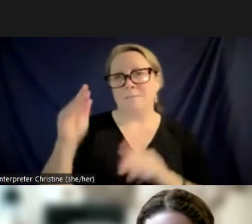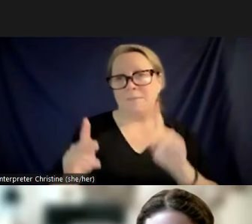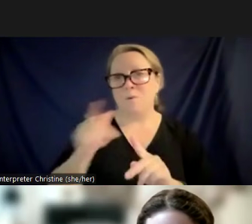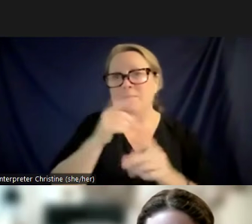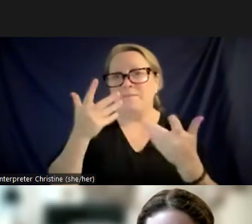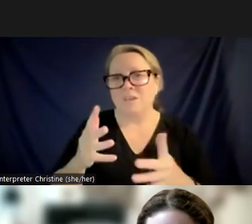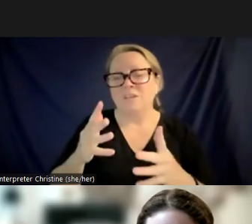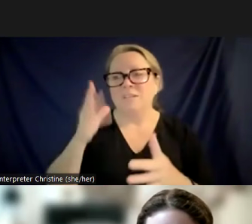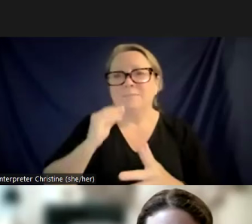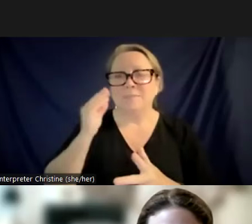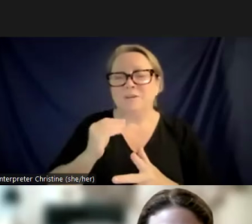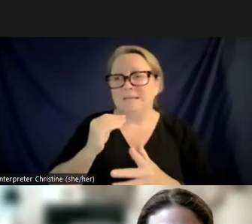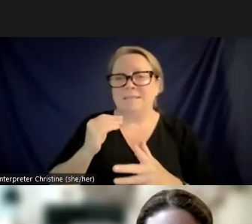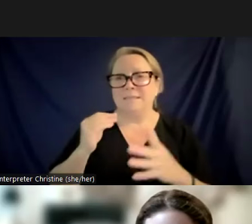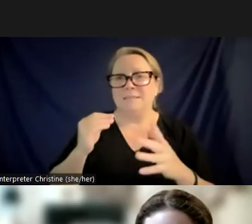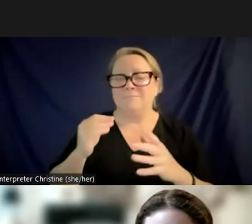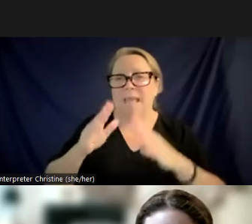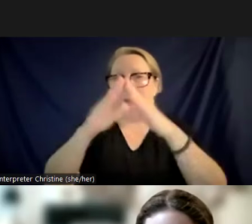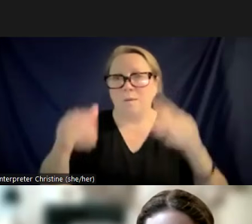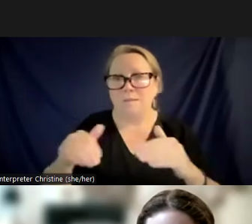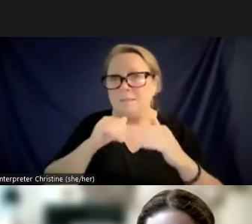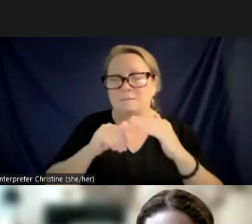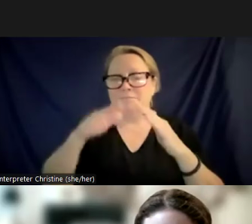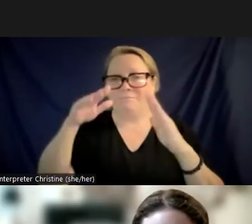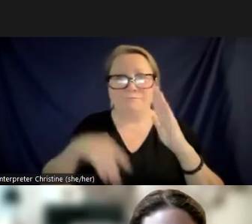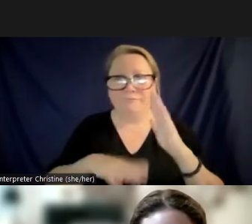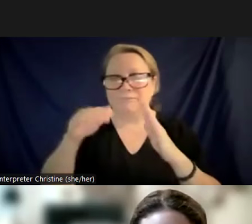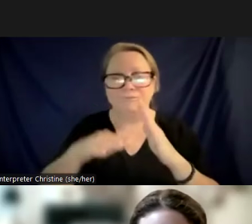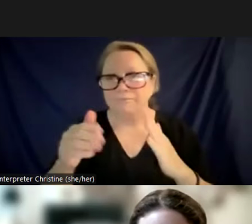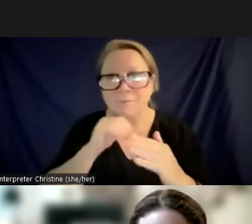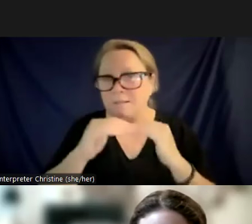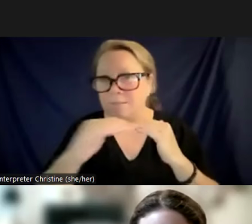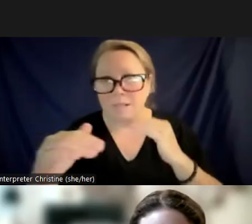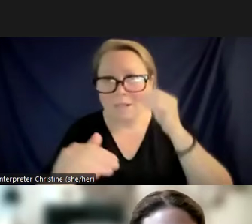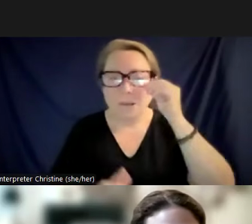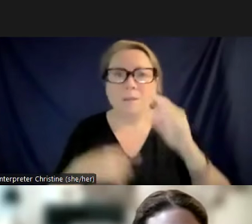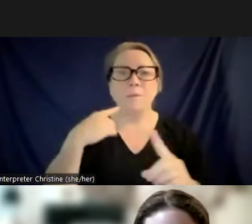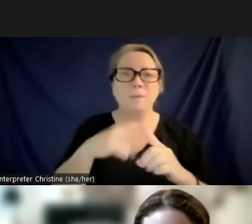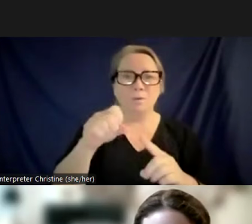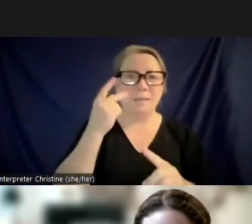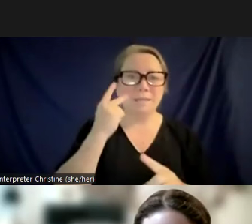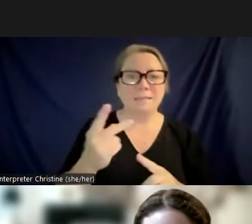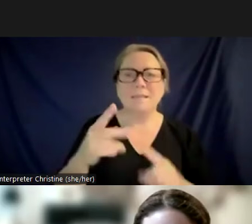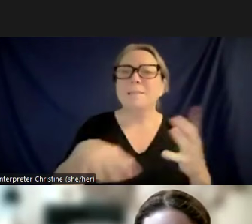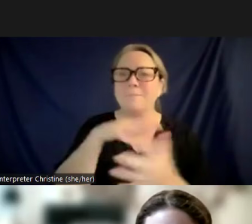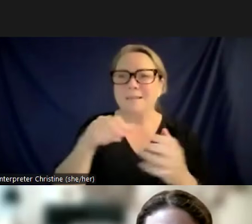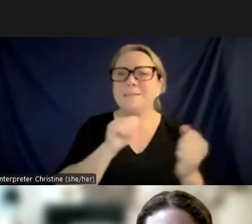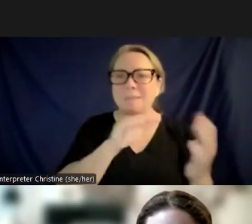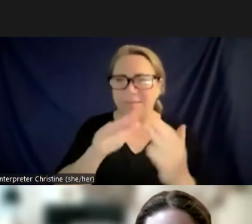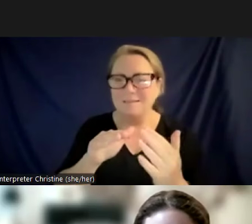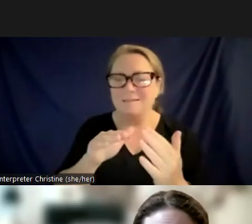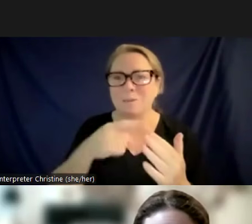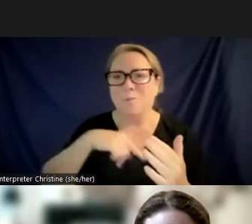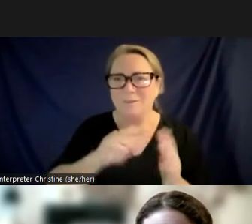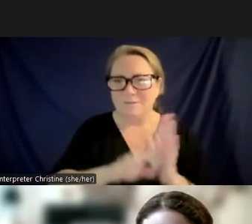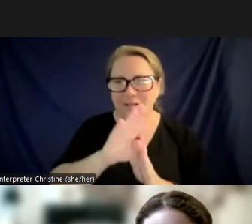housing instability, but you can see on the right-hand side the different mixed method spotlights that our team developed, including